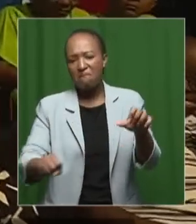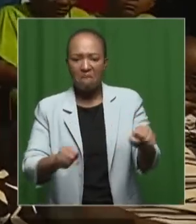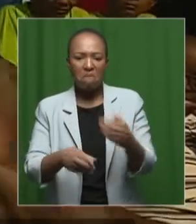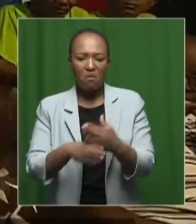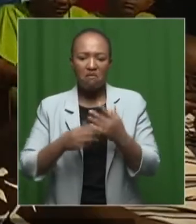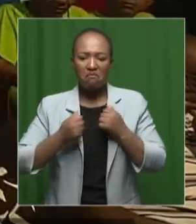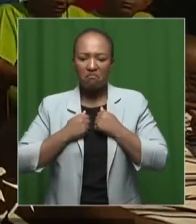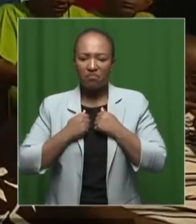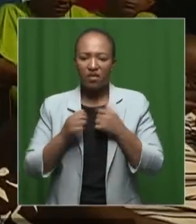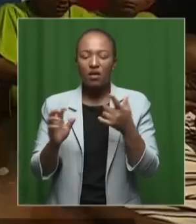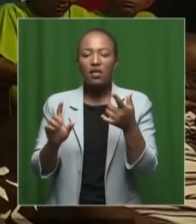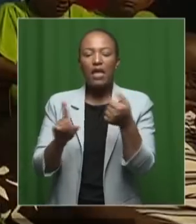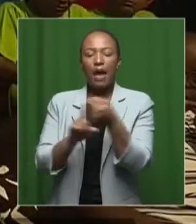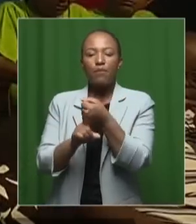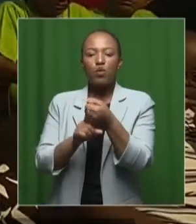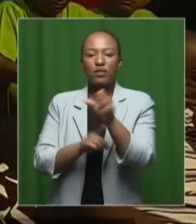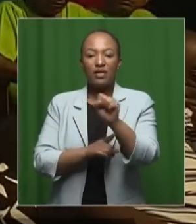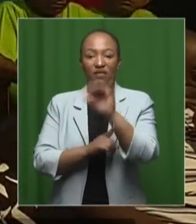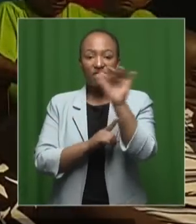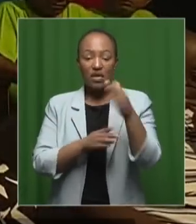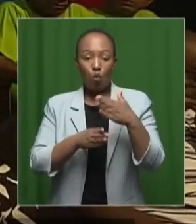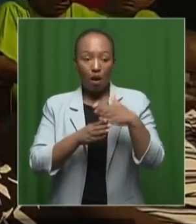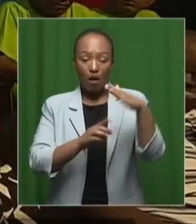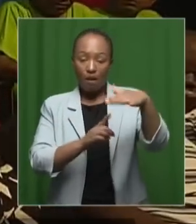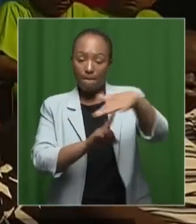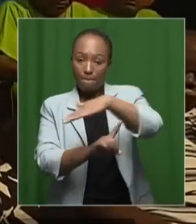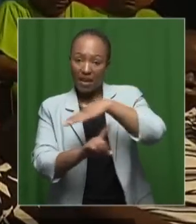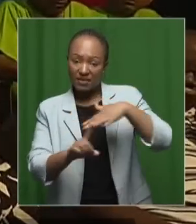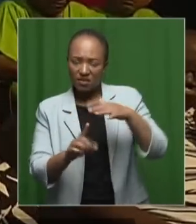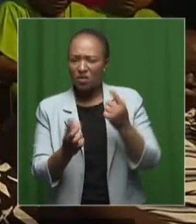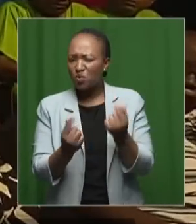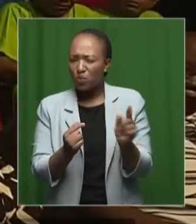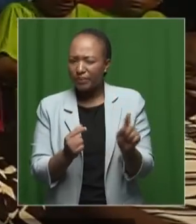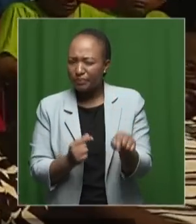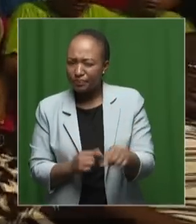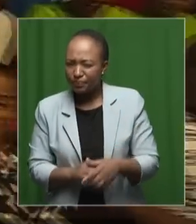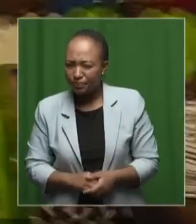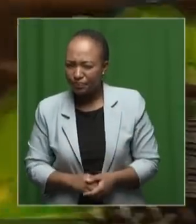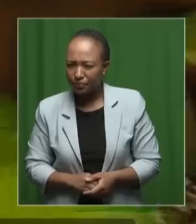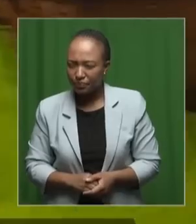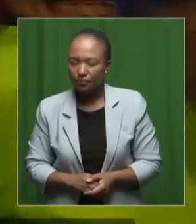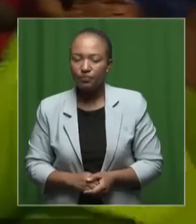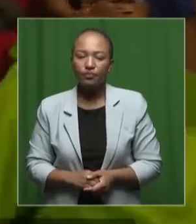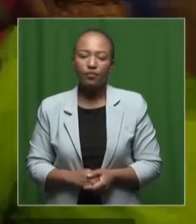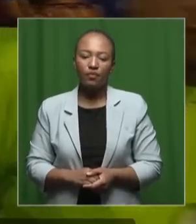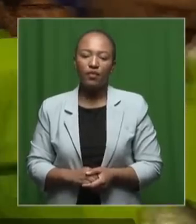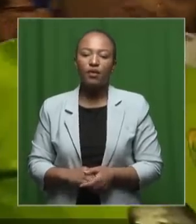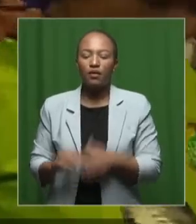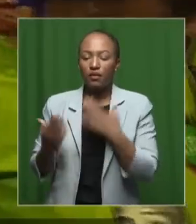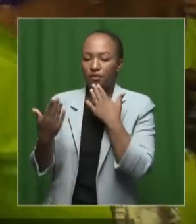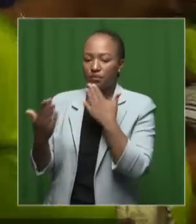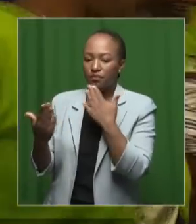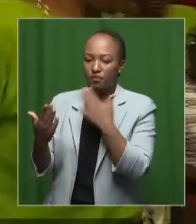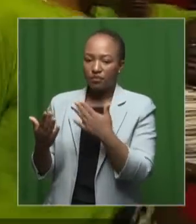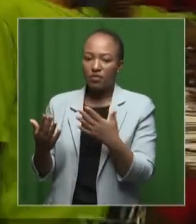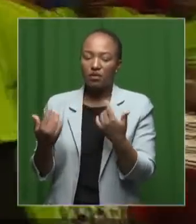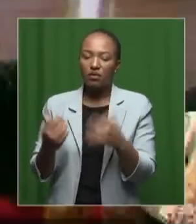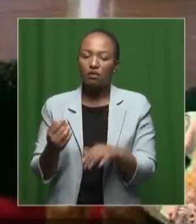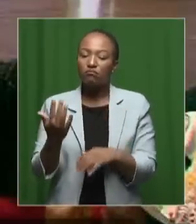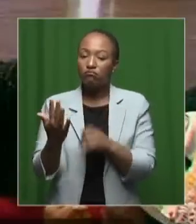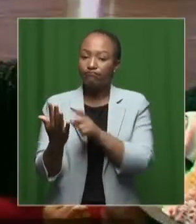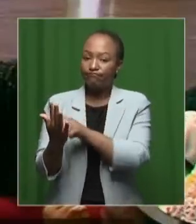abused the South Africans in their workplace. What are you guys going to do about it? All right, thank you very much indeed. Let's head over to the panel.